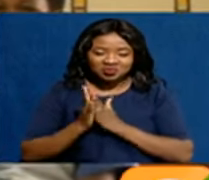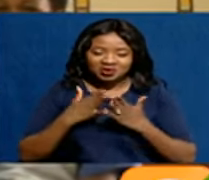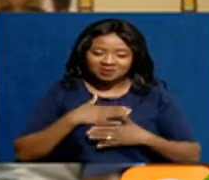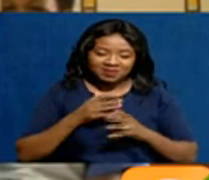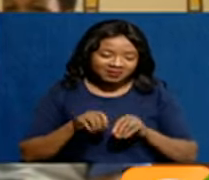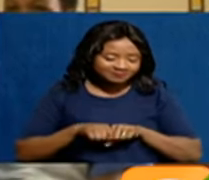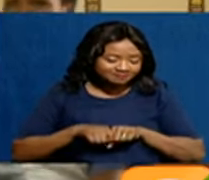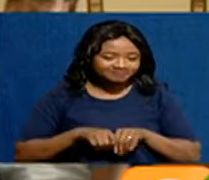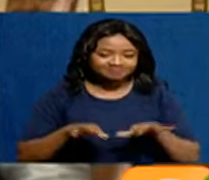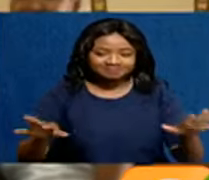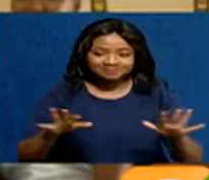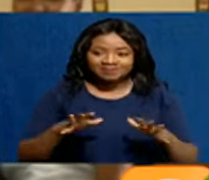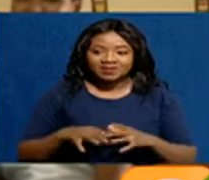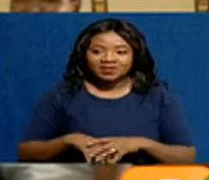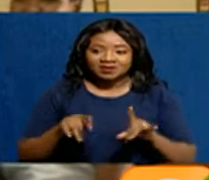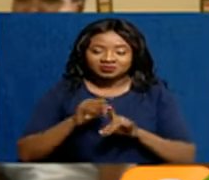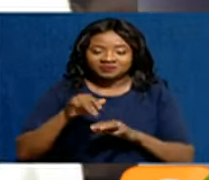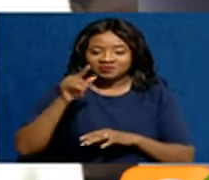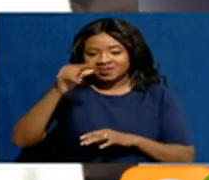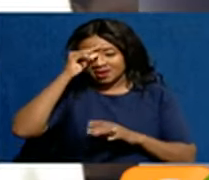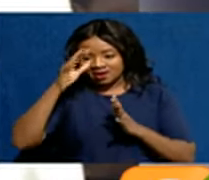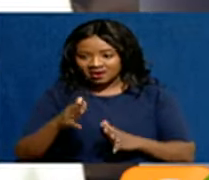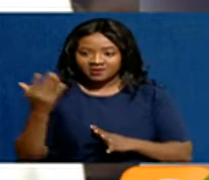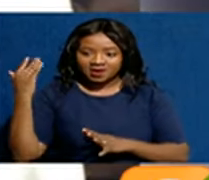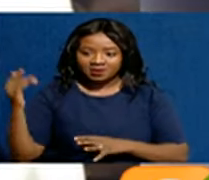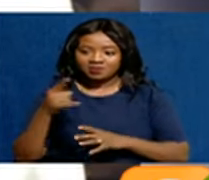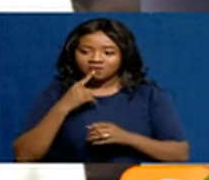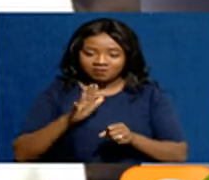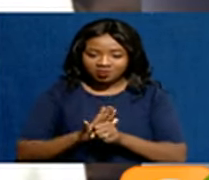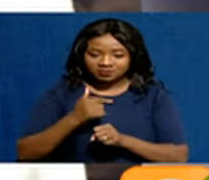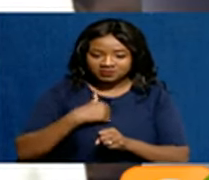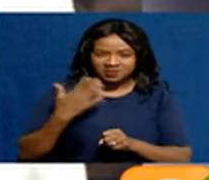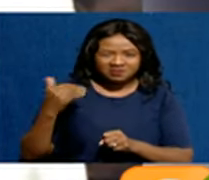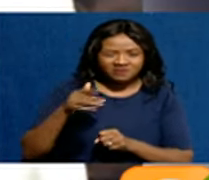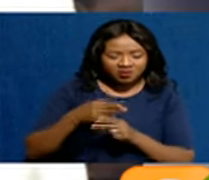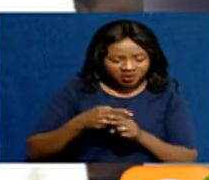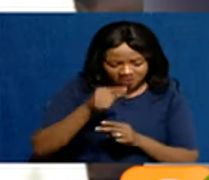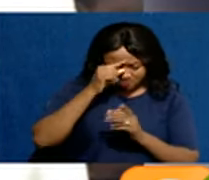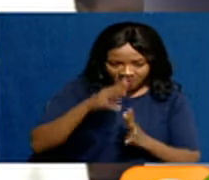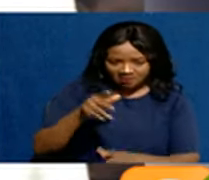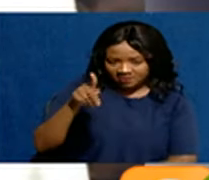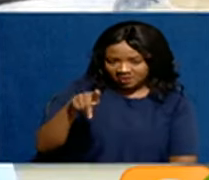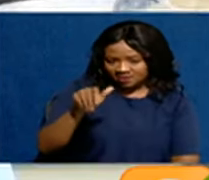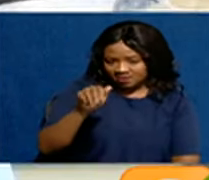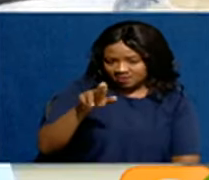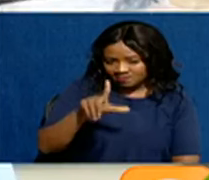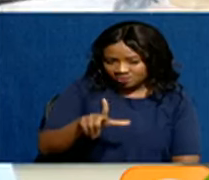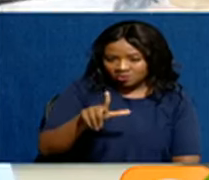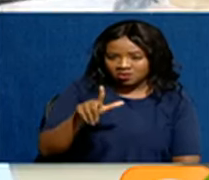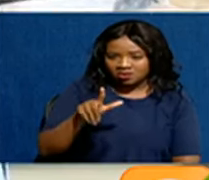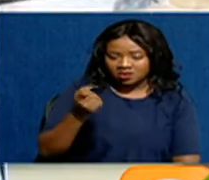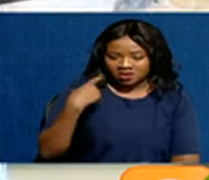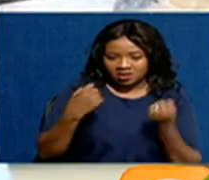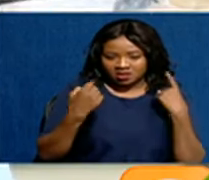picture, nikapromisiwa na governor then alikuwa anaitwa Professor Paul Chepwony, the governor